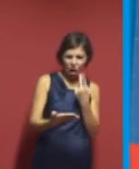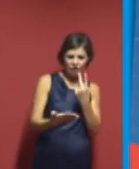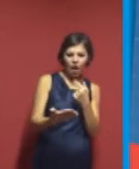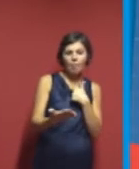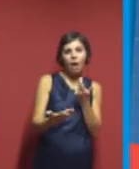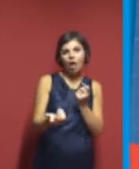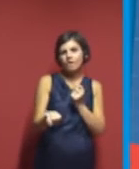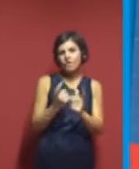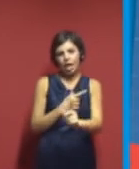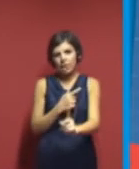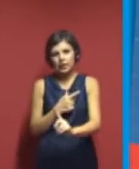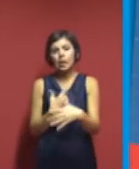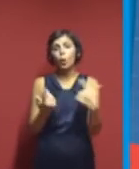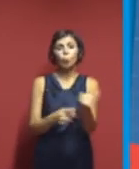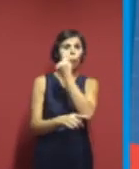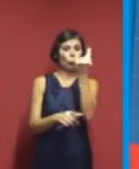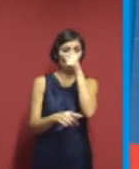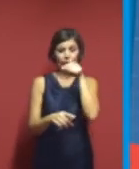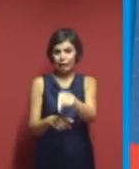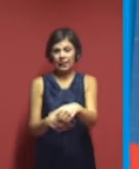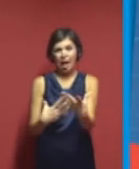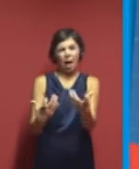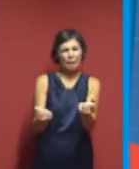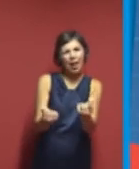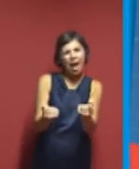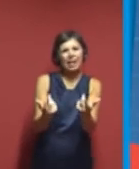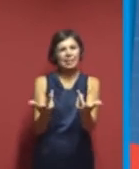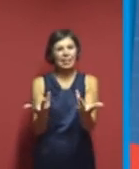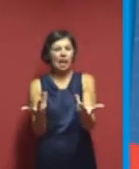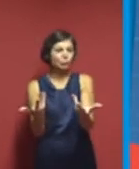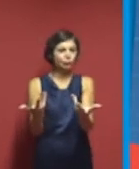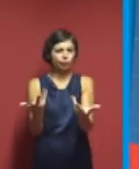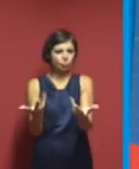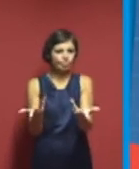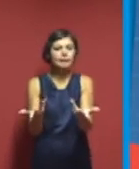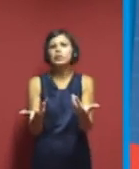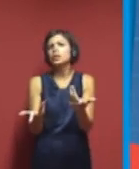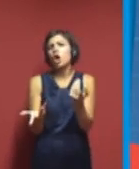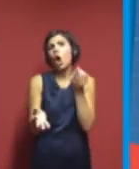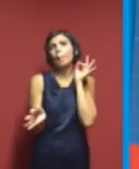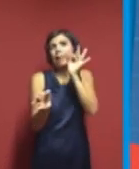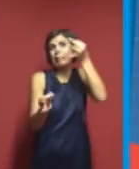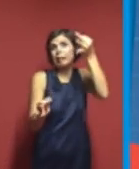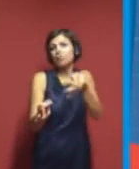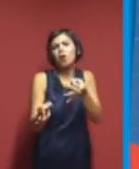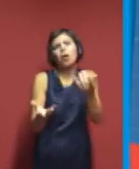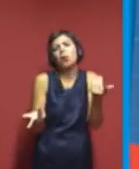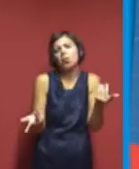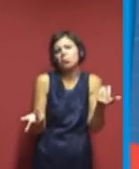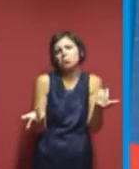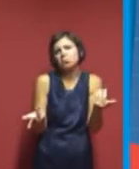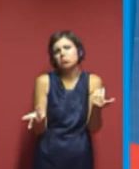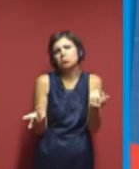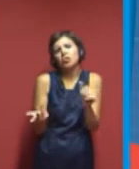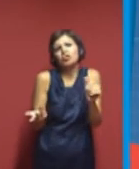one. It's not really practical. It serves no particular purpose other than to be design art, and the way